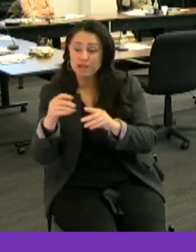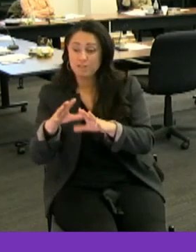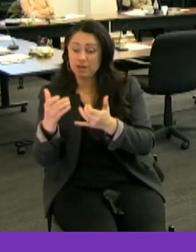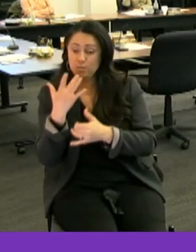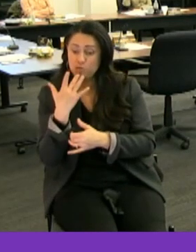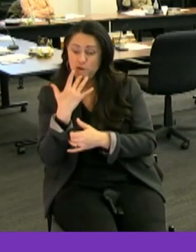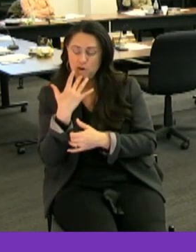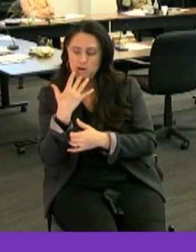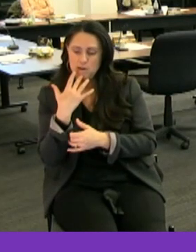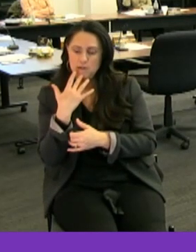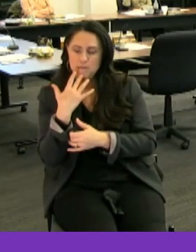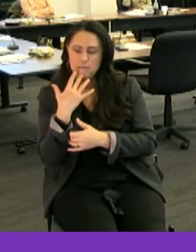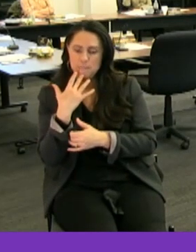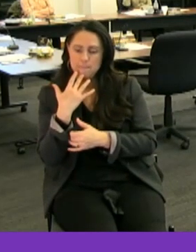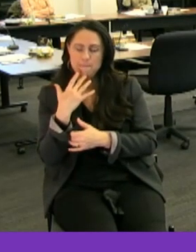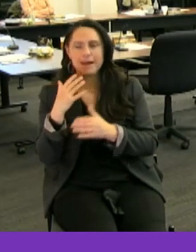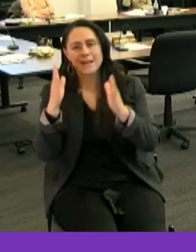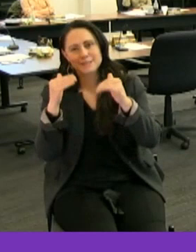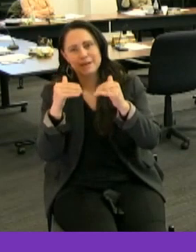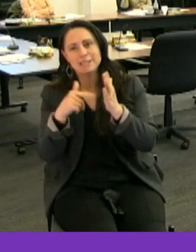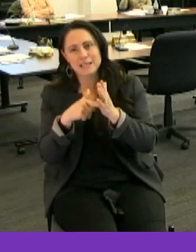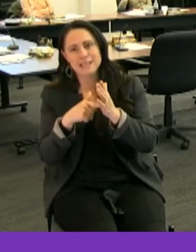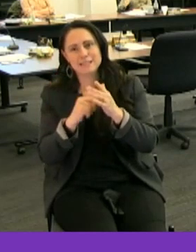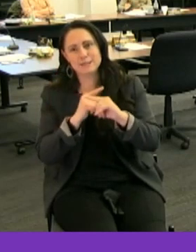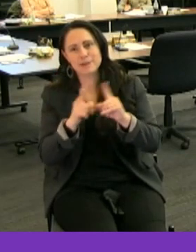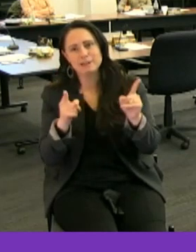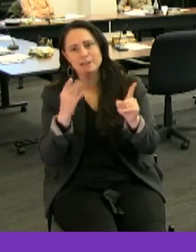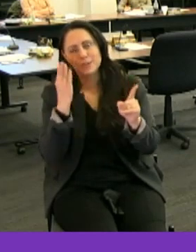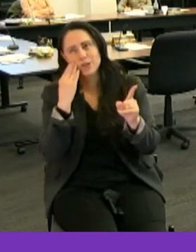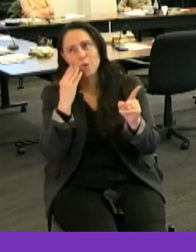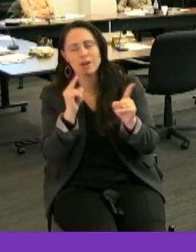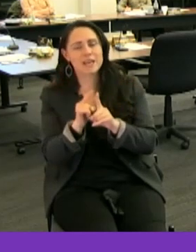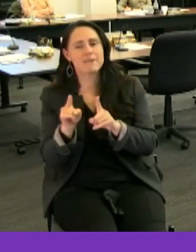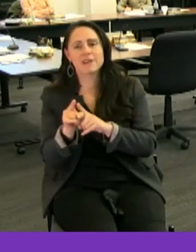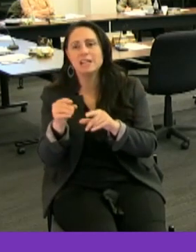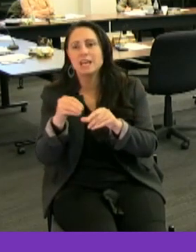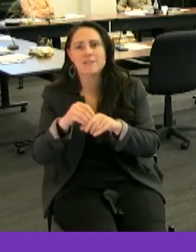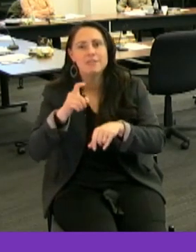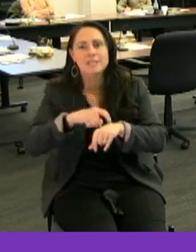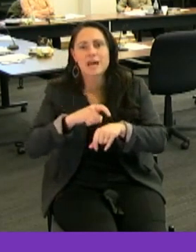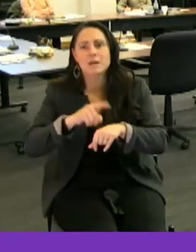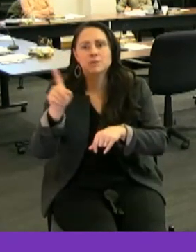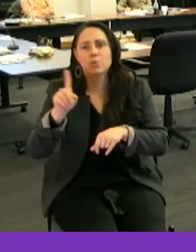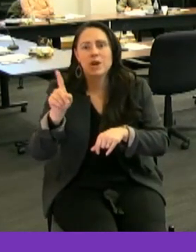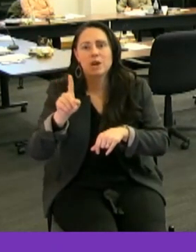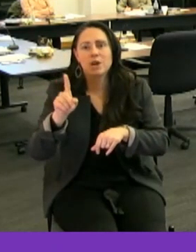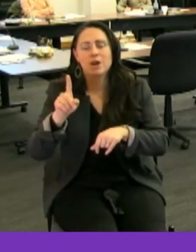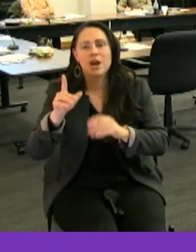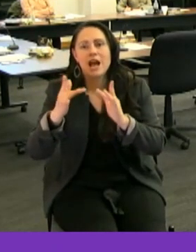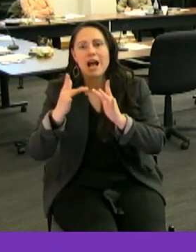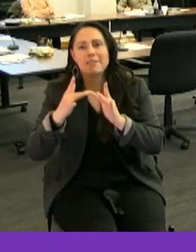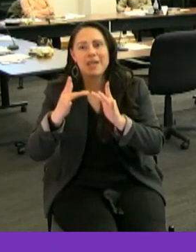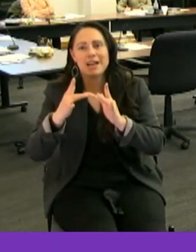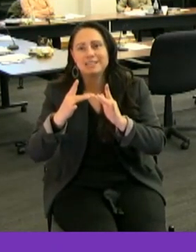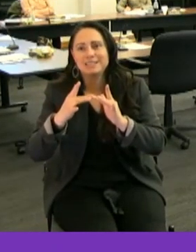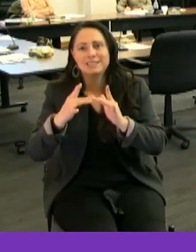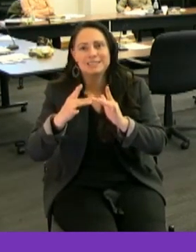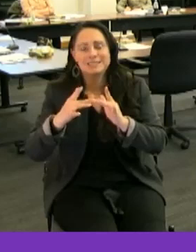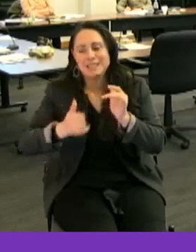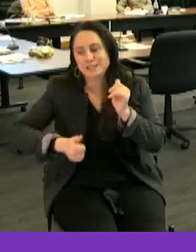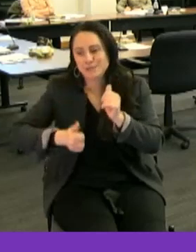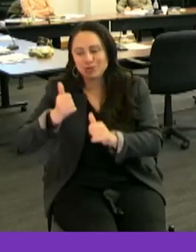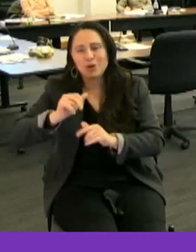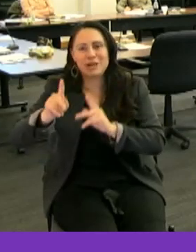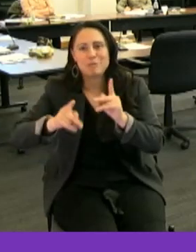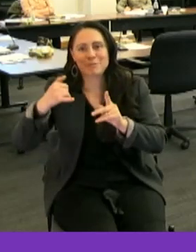prefer? So this one, I kind of expected this, but you know, even in the times where online is